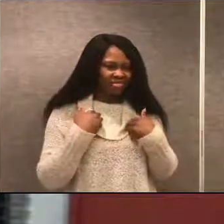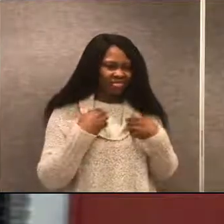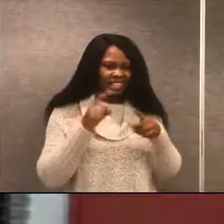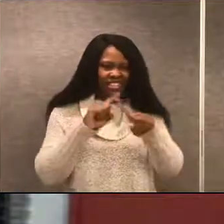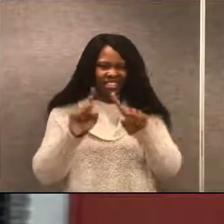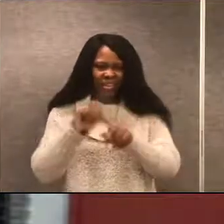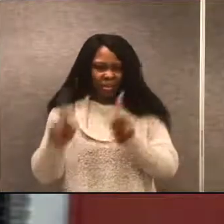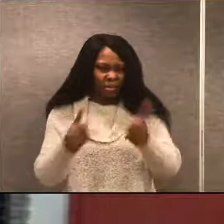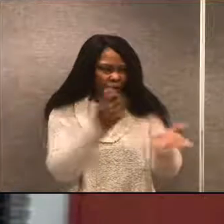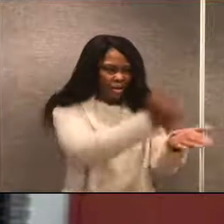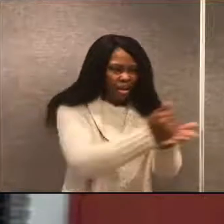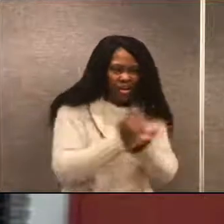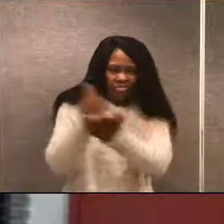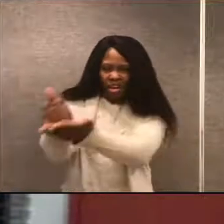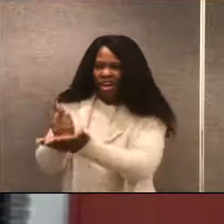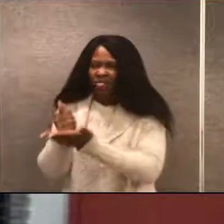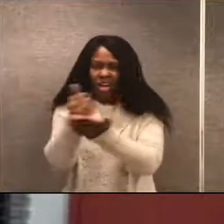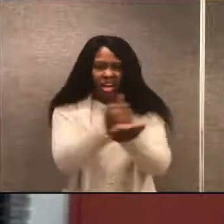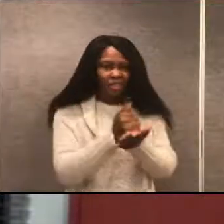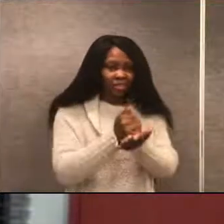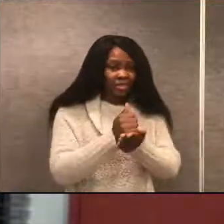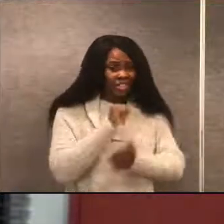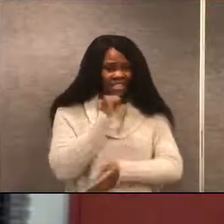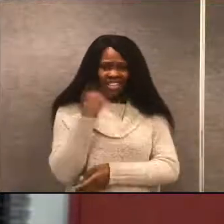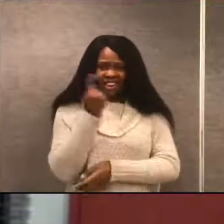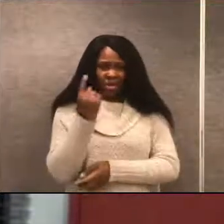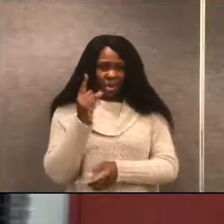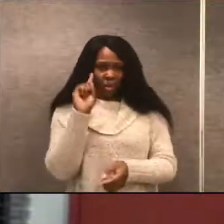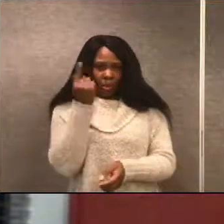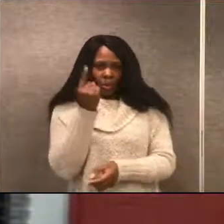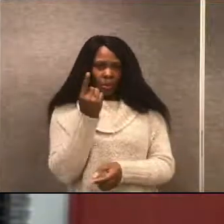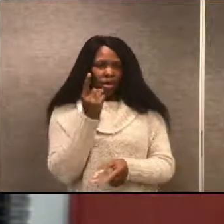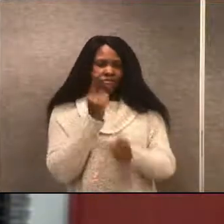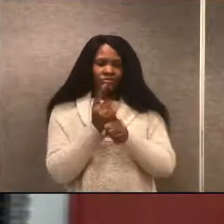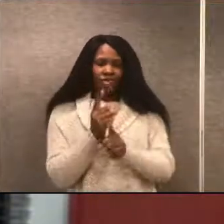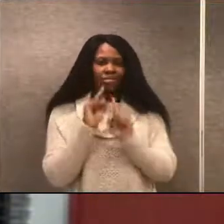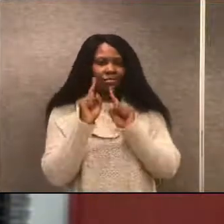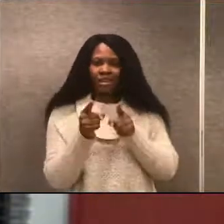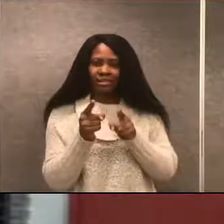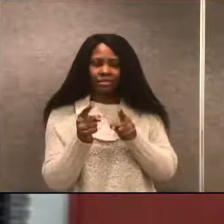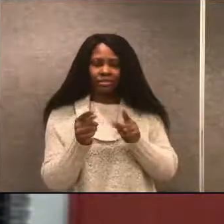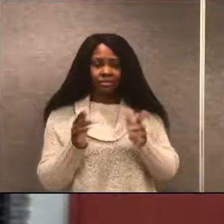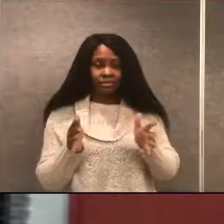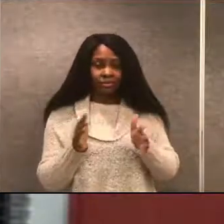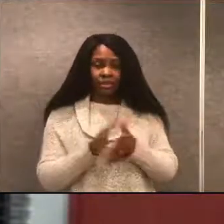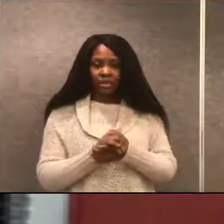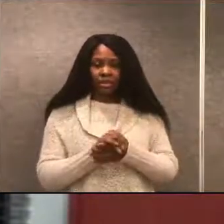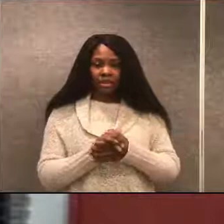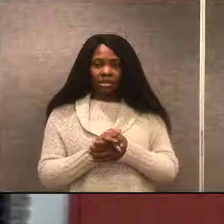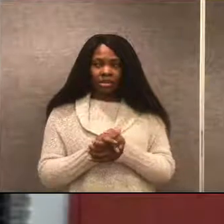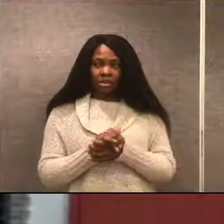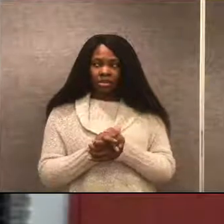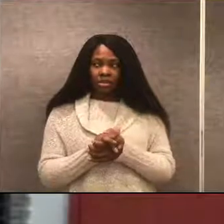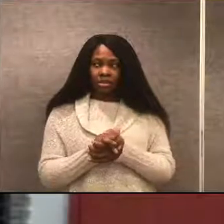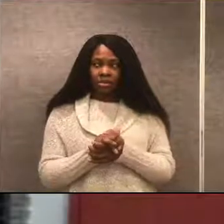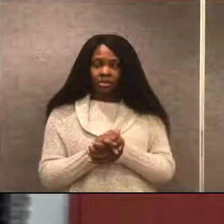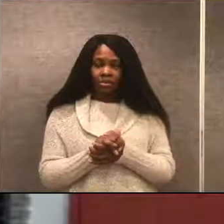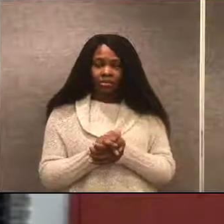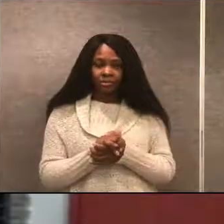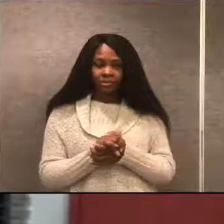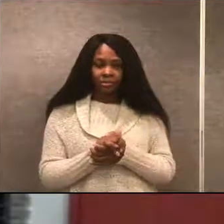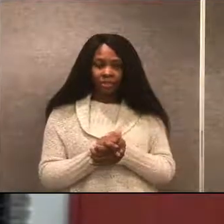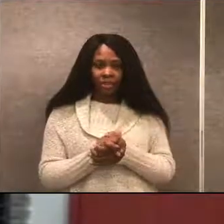there's not just one correct answer. And that is very difficult if you're looking to please